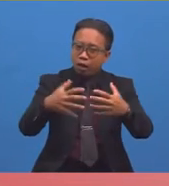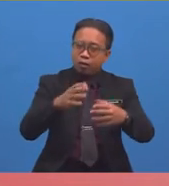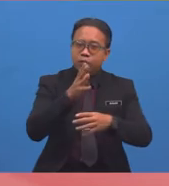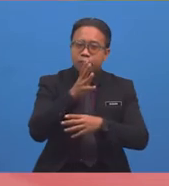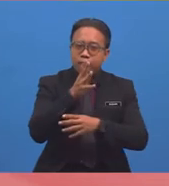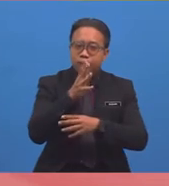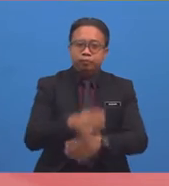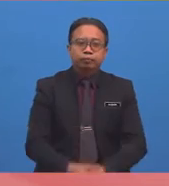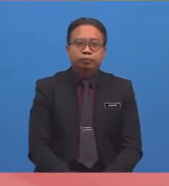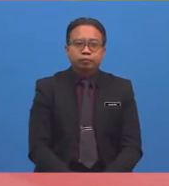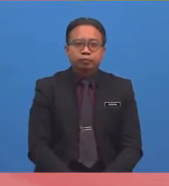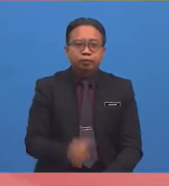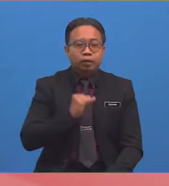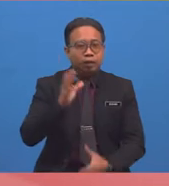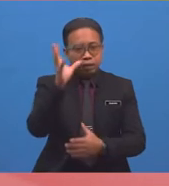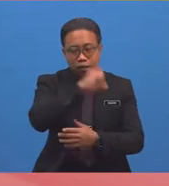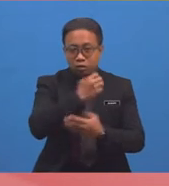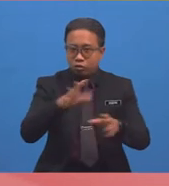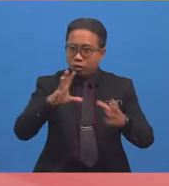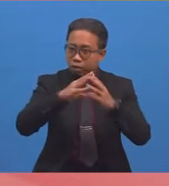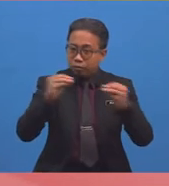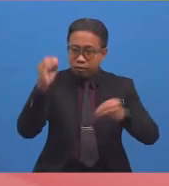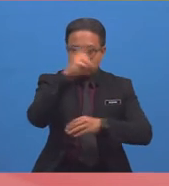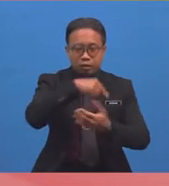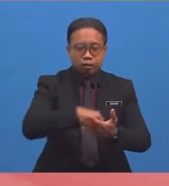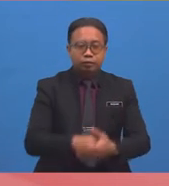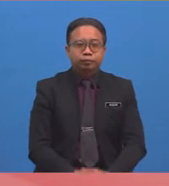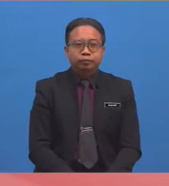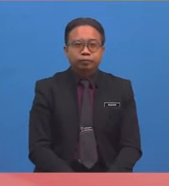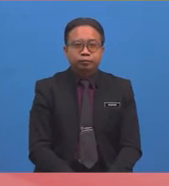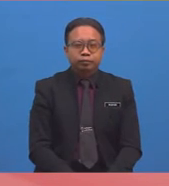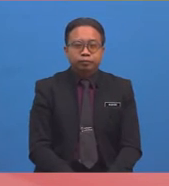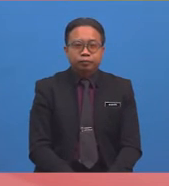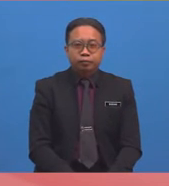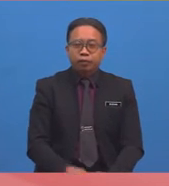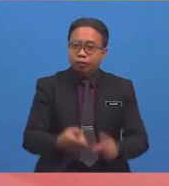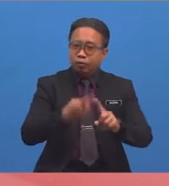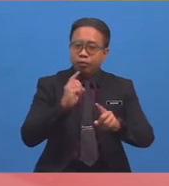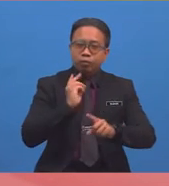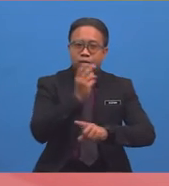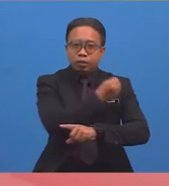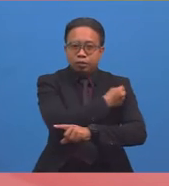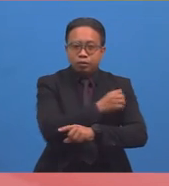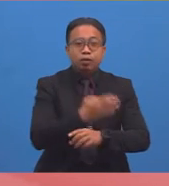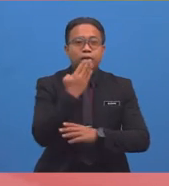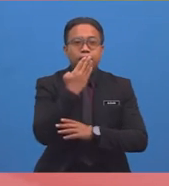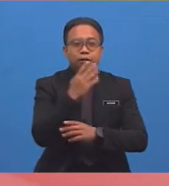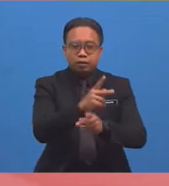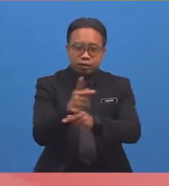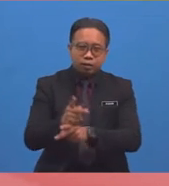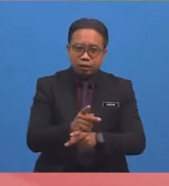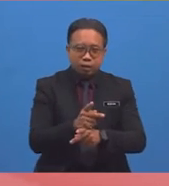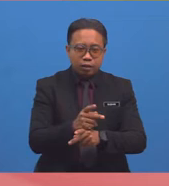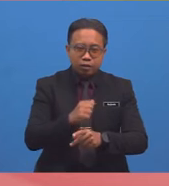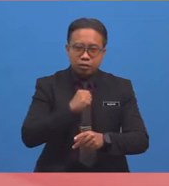mom. Well, I guess that's all for today, right, grammarist? Yeah. So from us, we would just like to say, take care